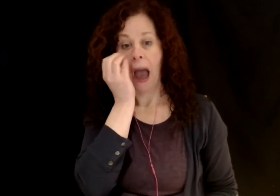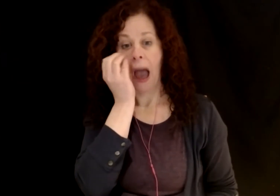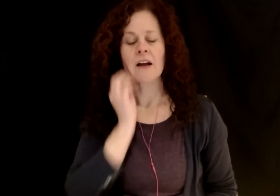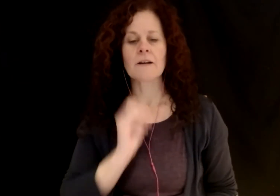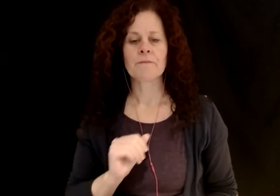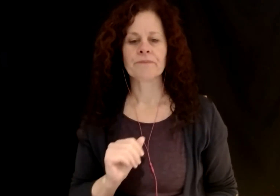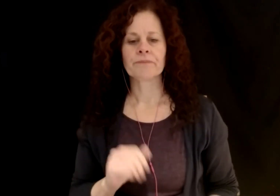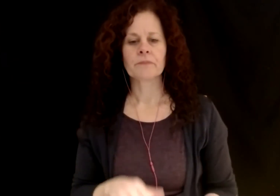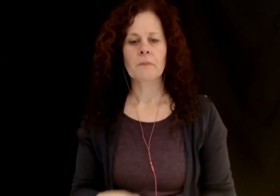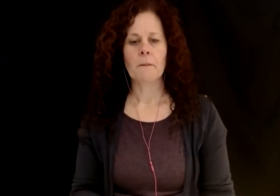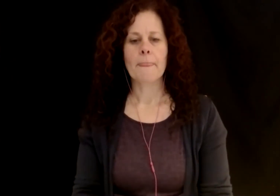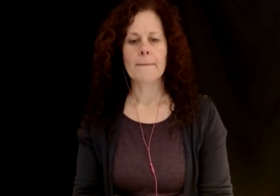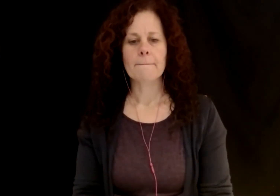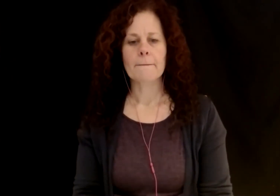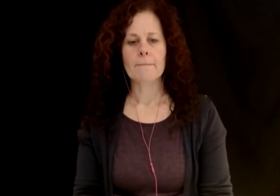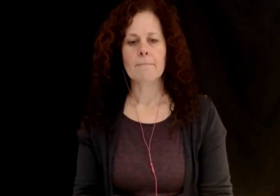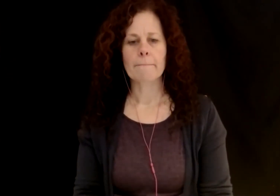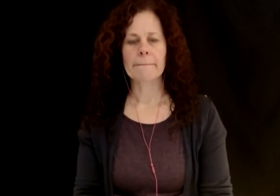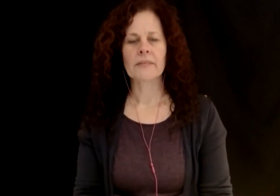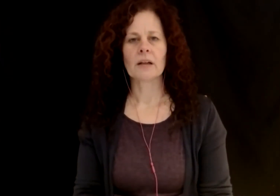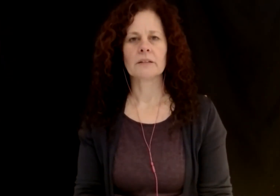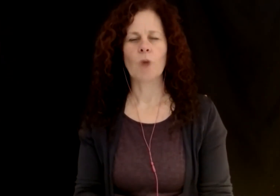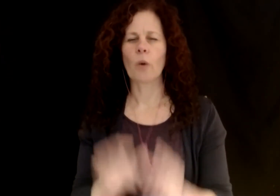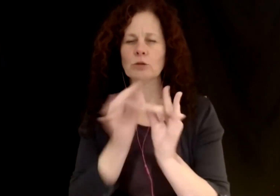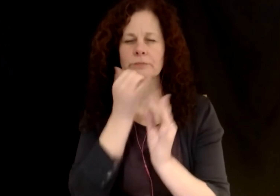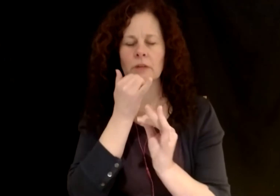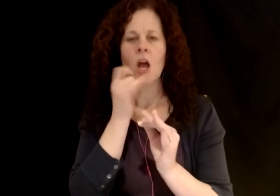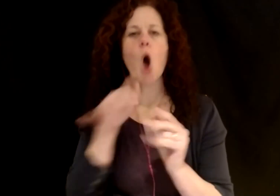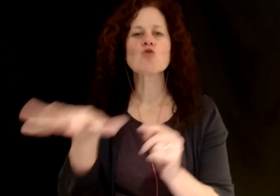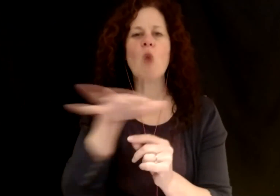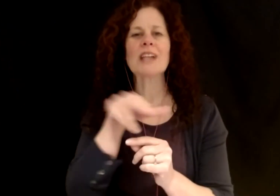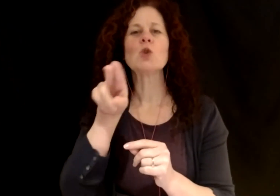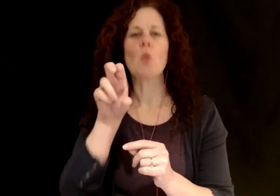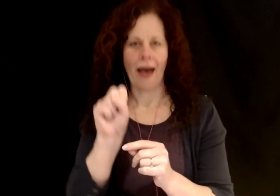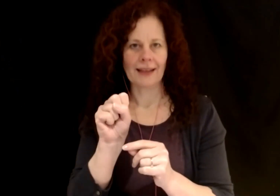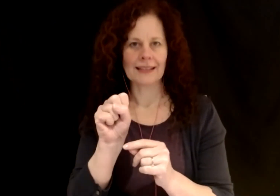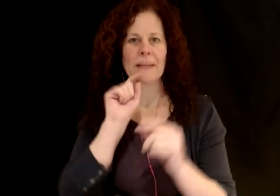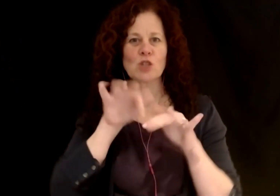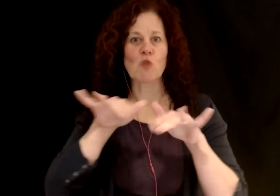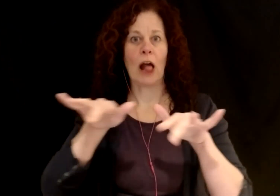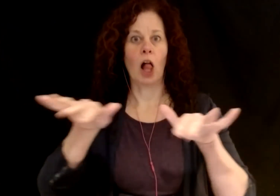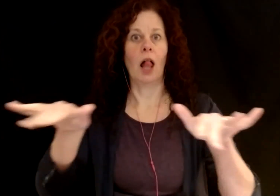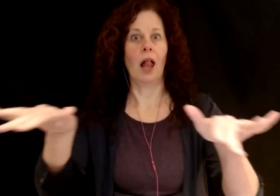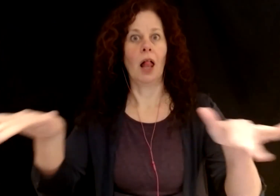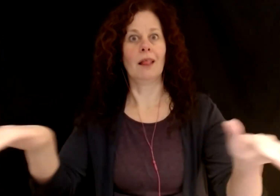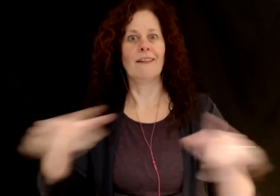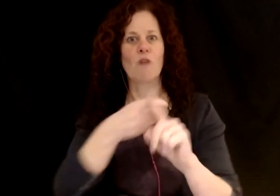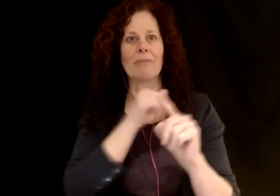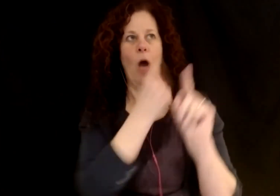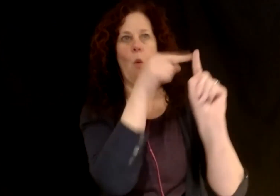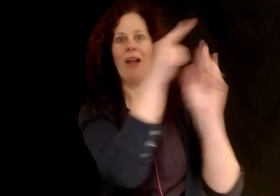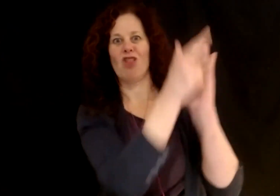Still has, a million ways of being interpreted, and even more so, a million